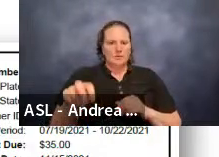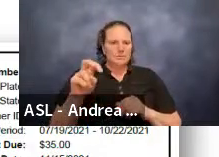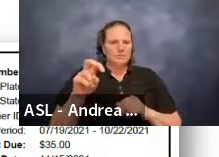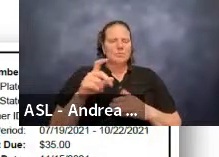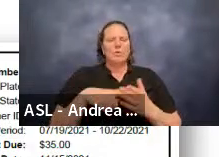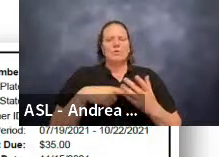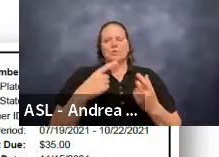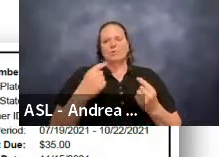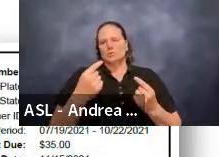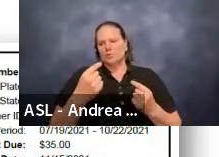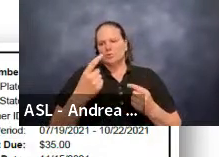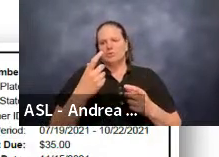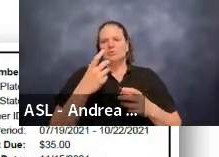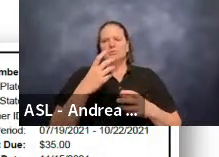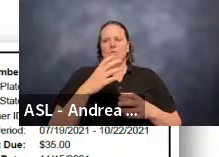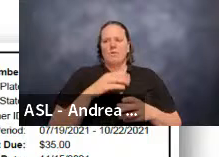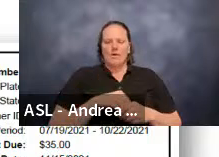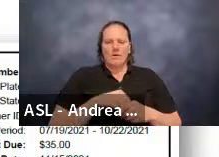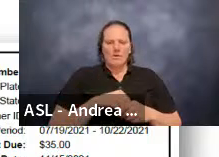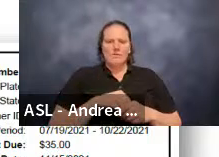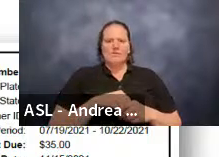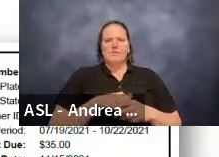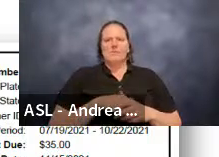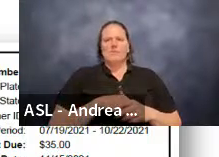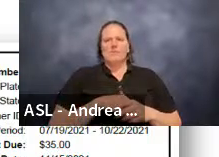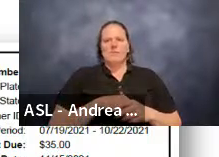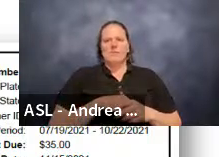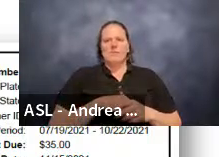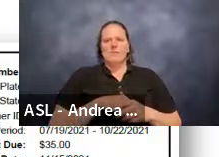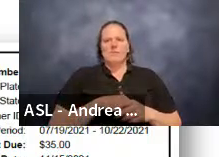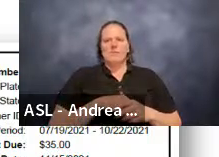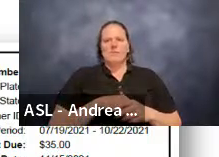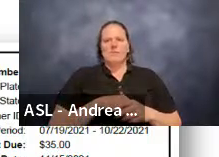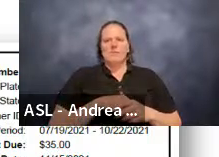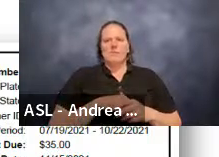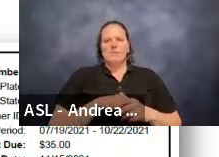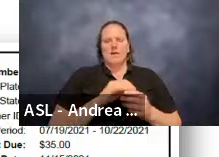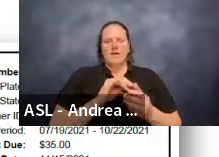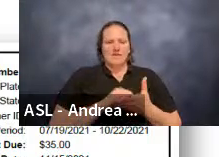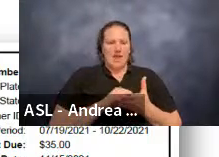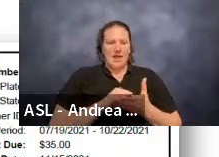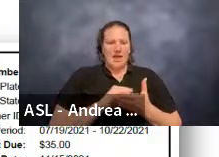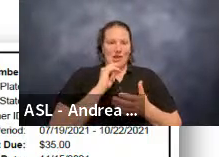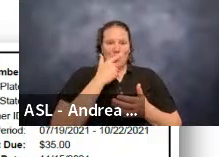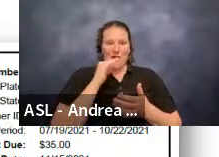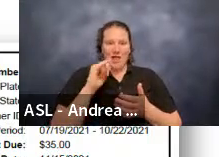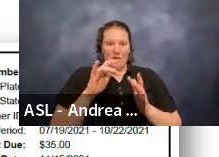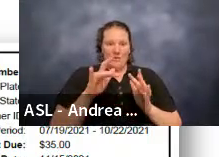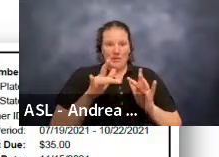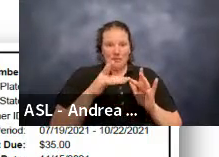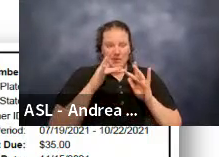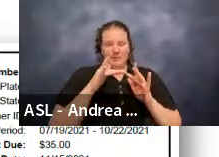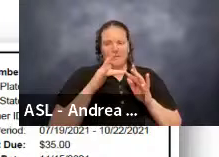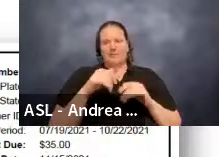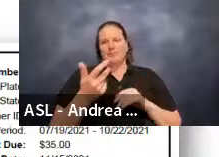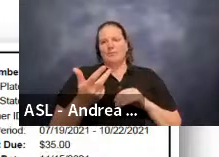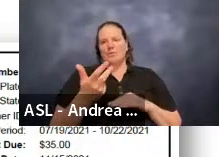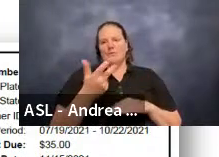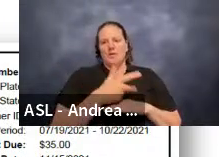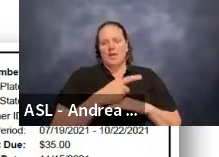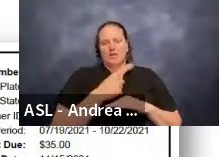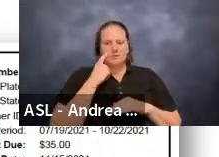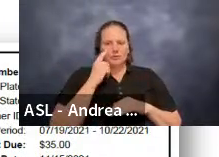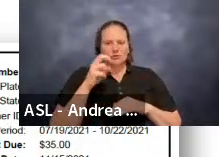and the trips that they're paying for. So that's what our website looks like. As I said, it takes 3 days for a trip